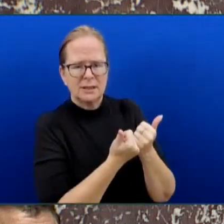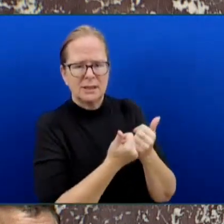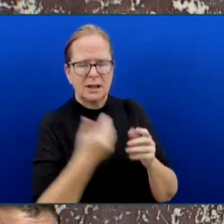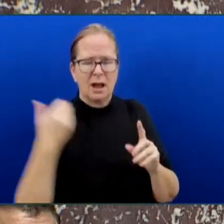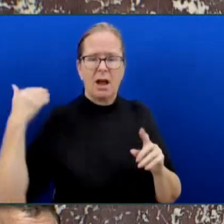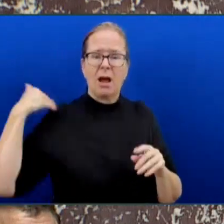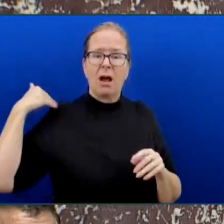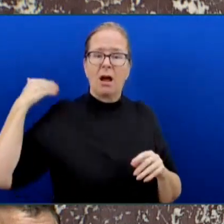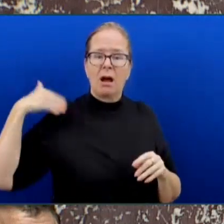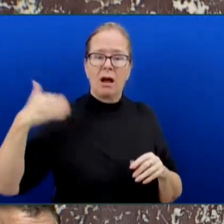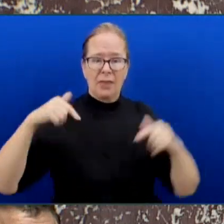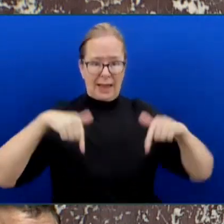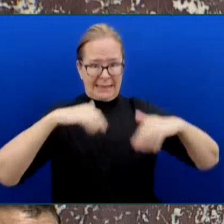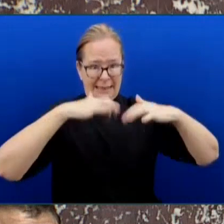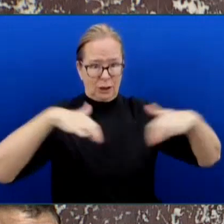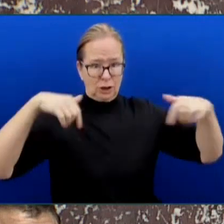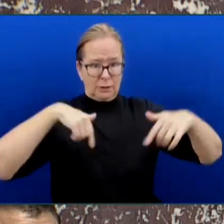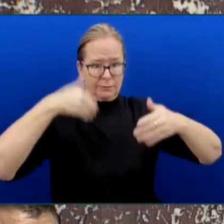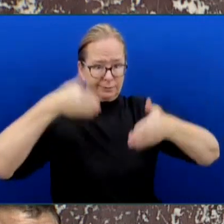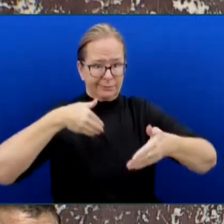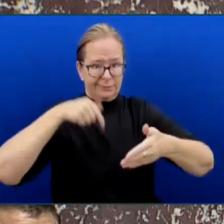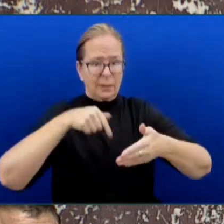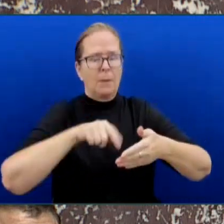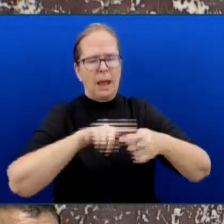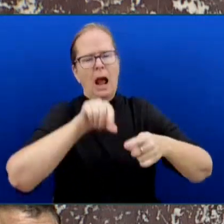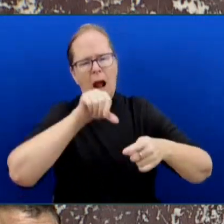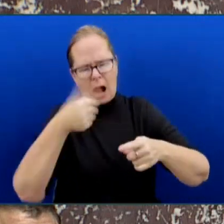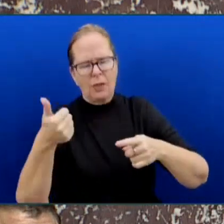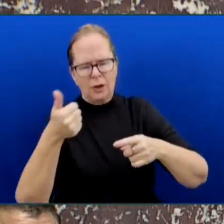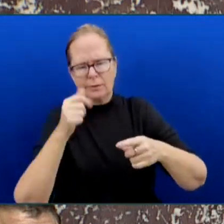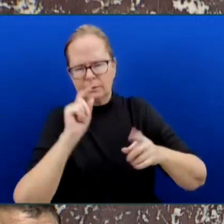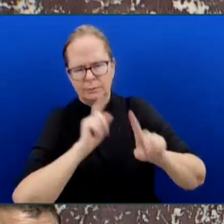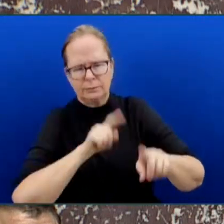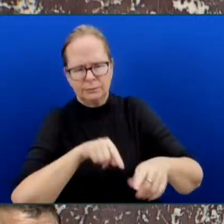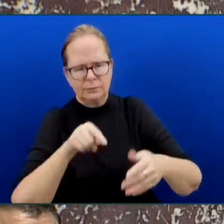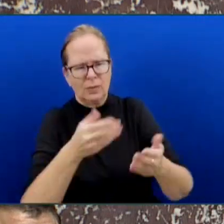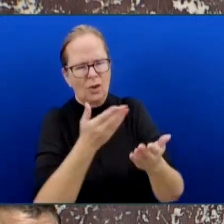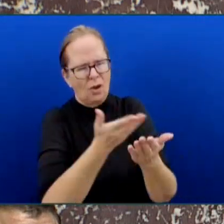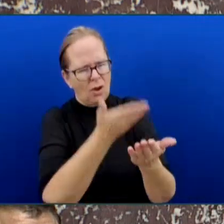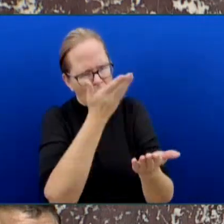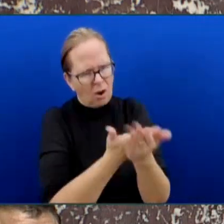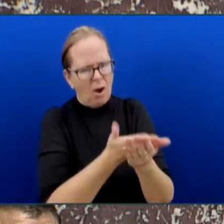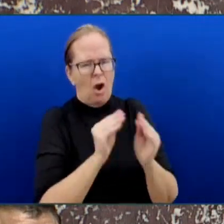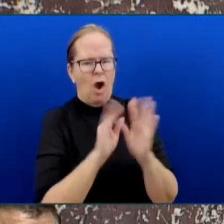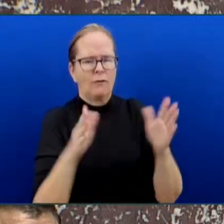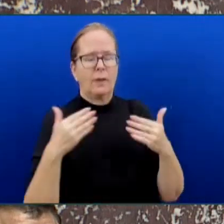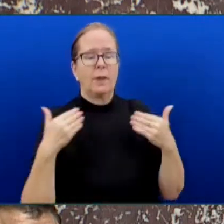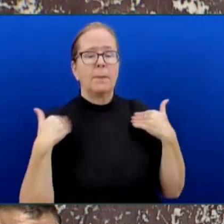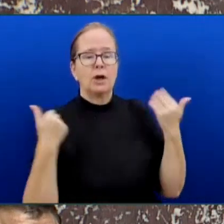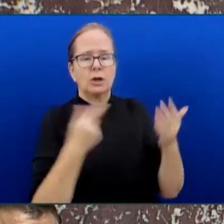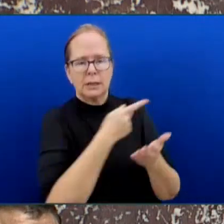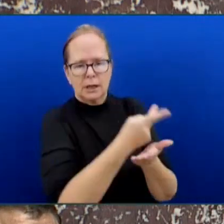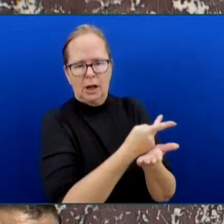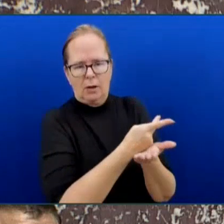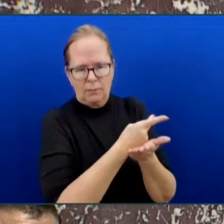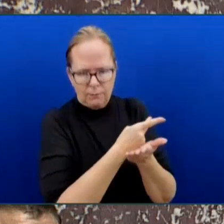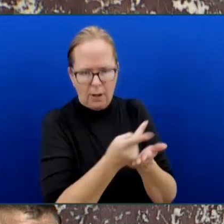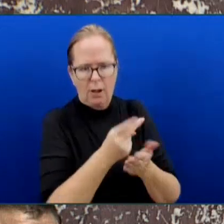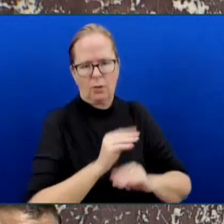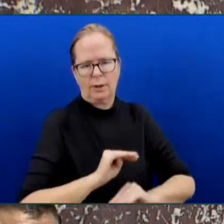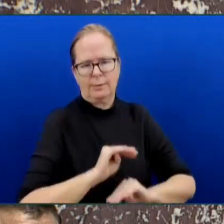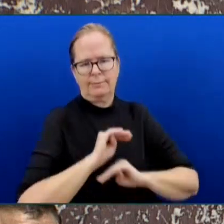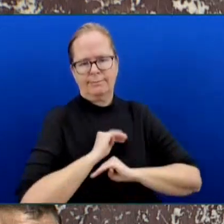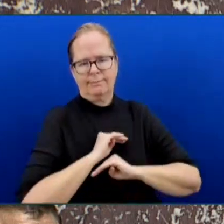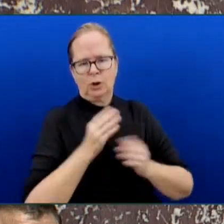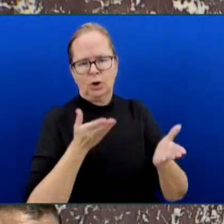Auditor General, is failing to meet the needs, the basic needs of youth in care, especially Indigenous youth in care.